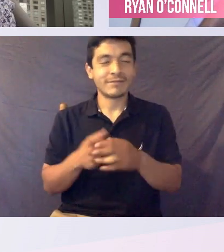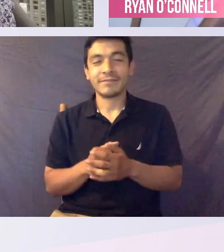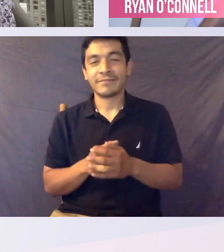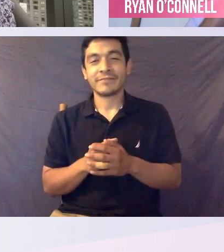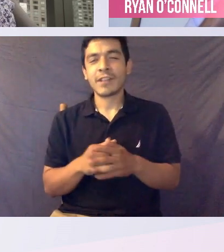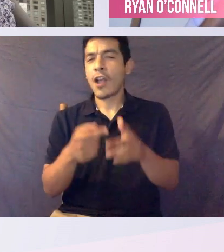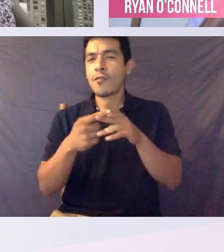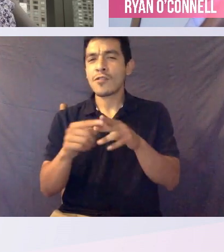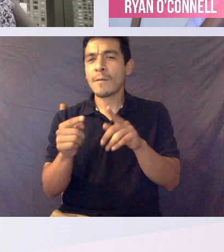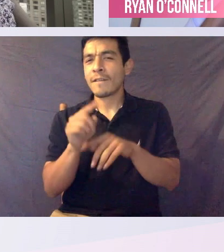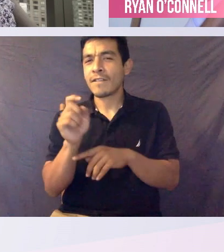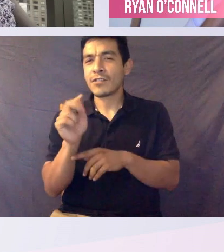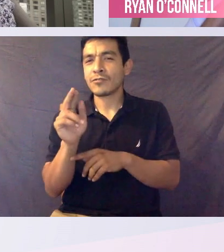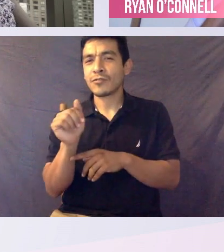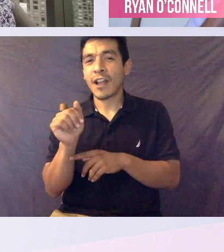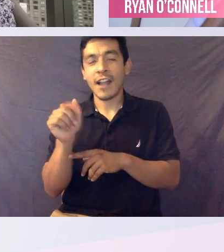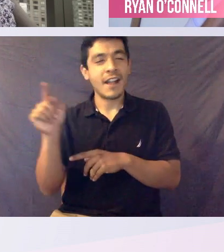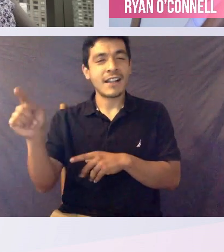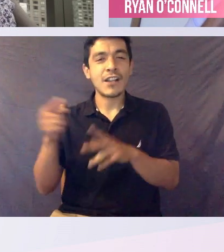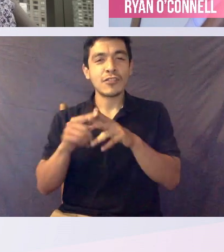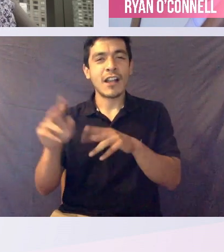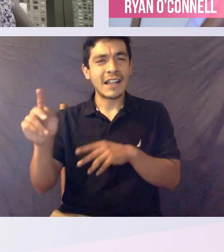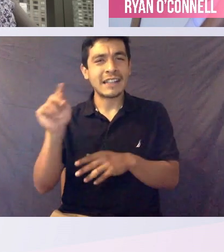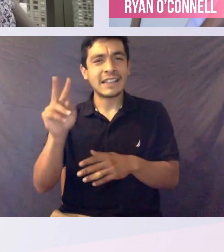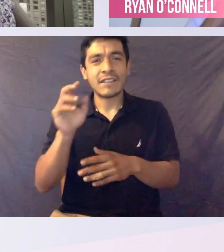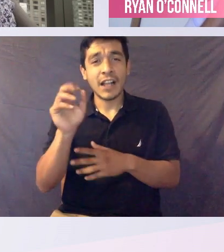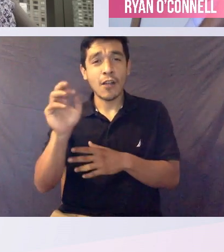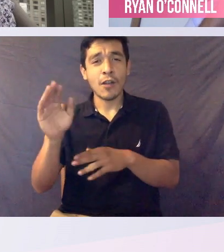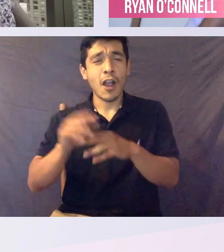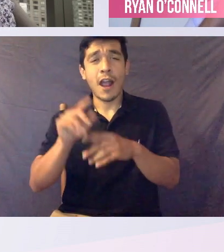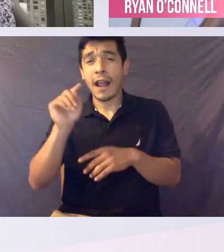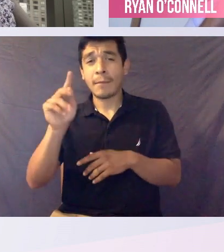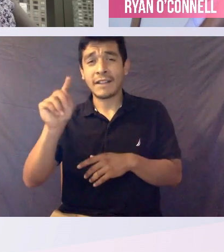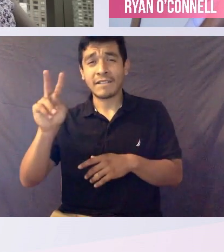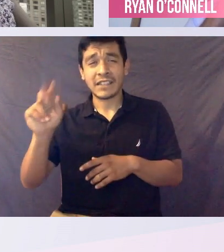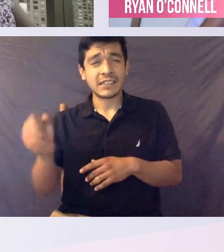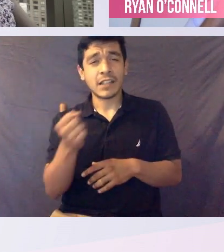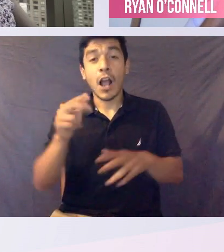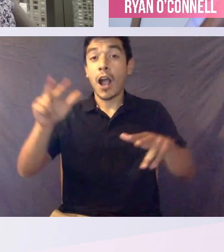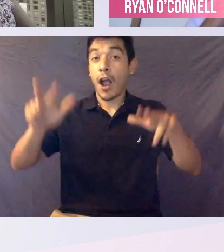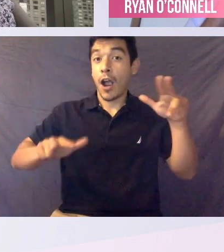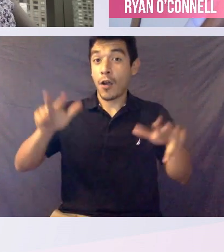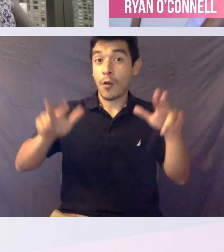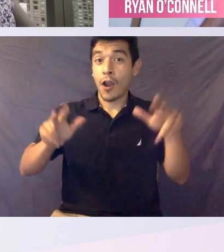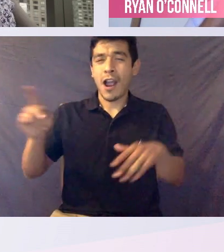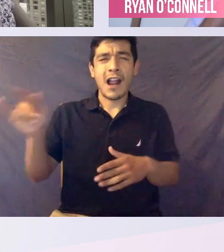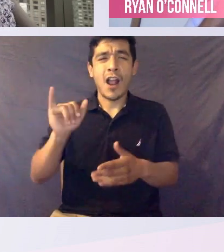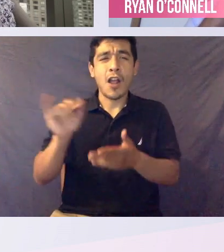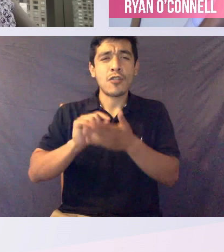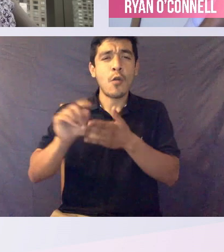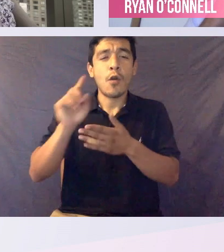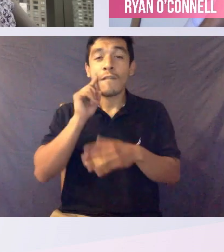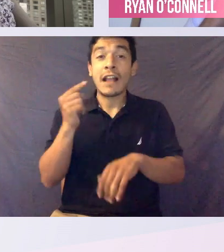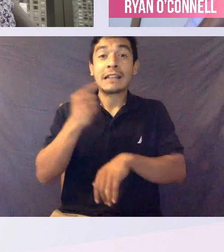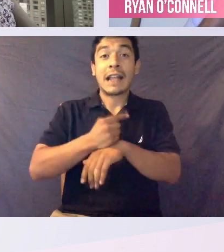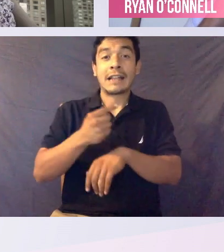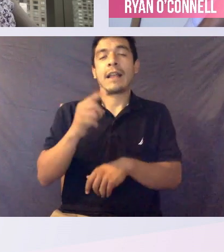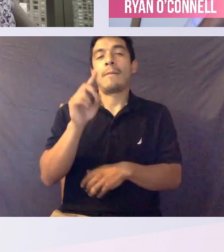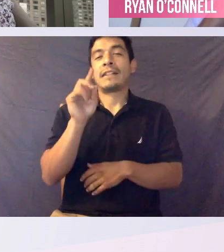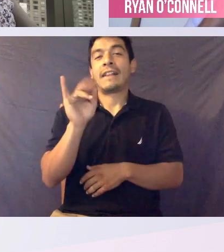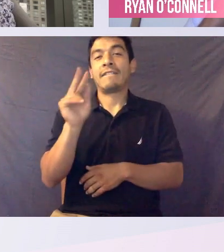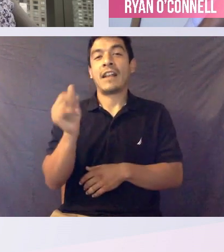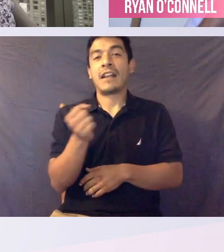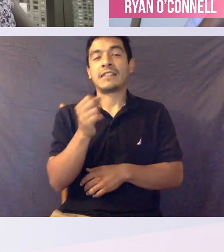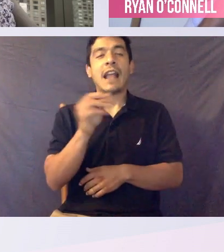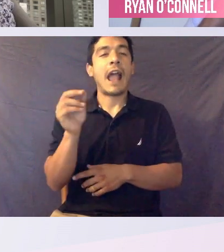County, Ryan started his television writing career on MTV's Awkward, and he's also written for Daytime Divas and the reboot of Will and Grace, among